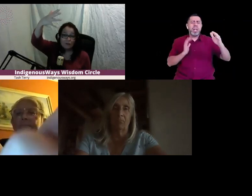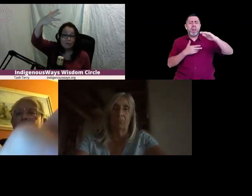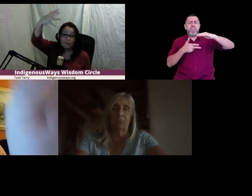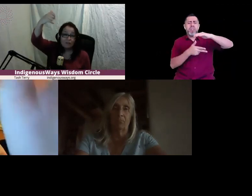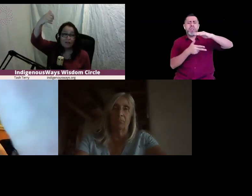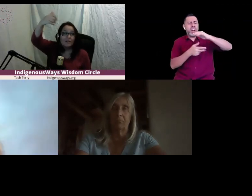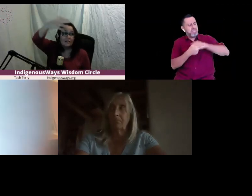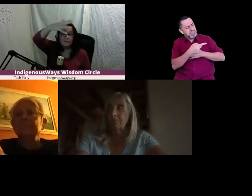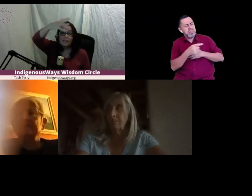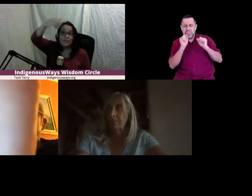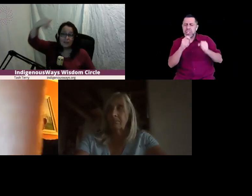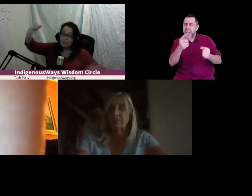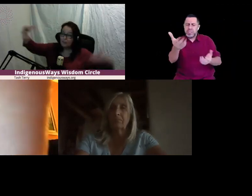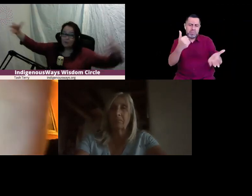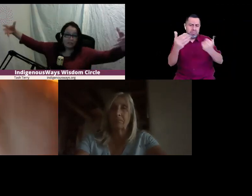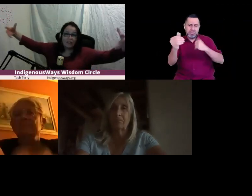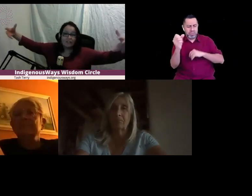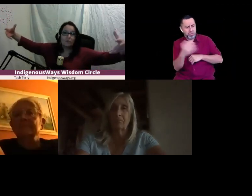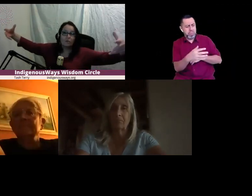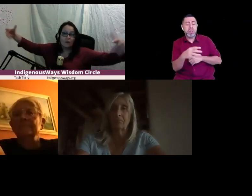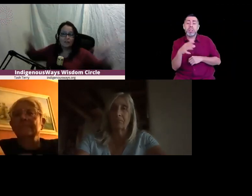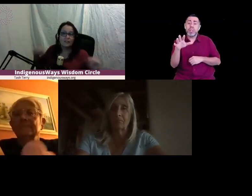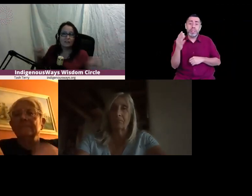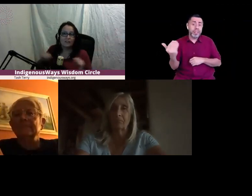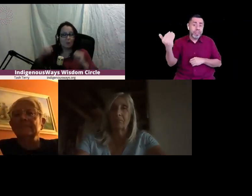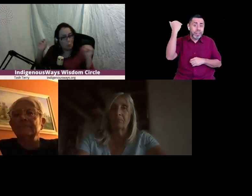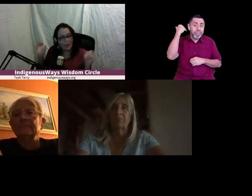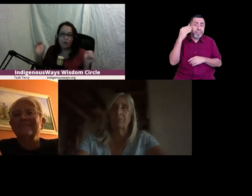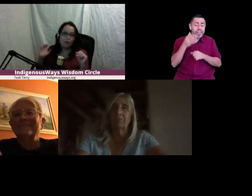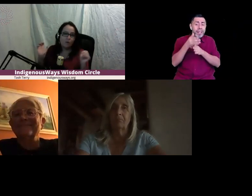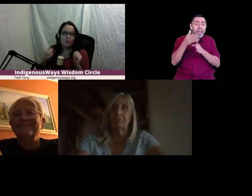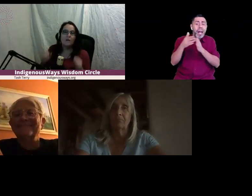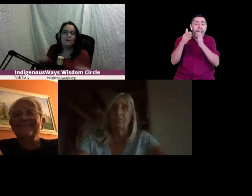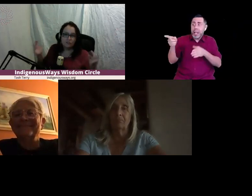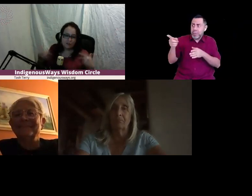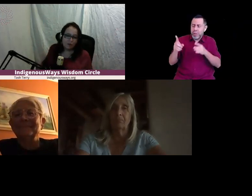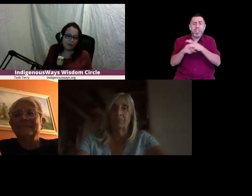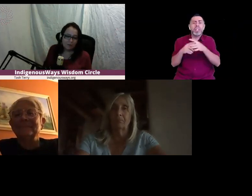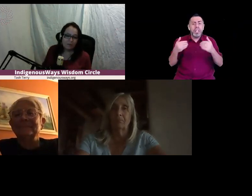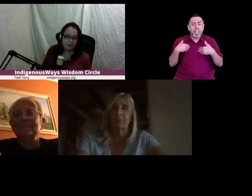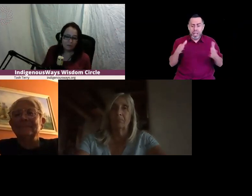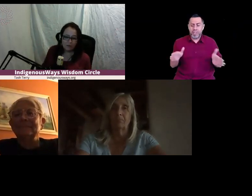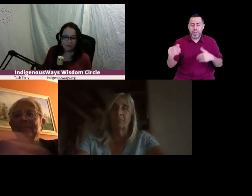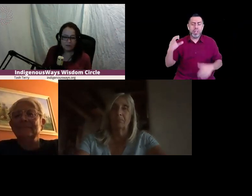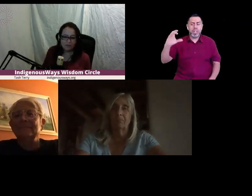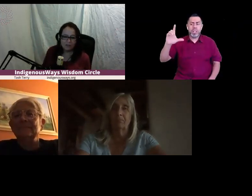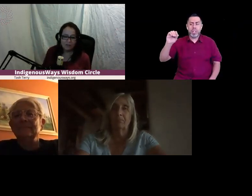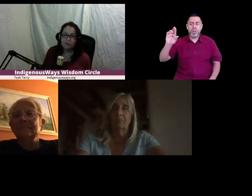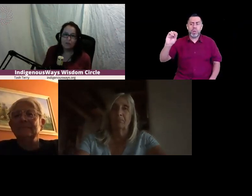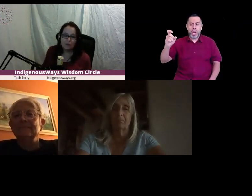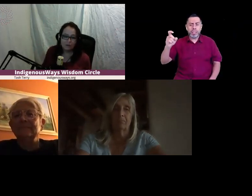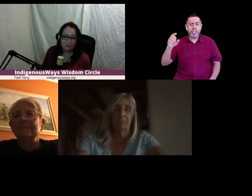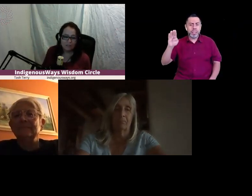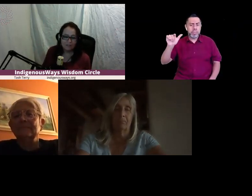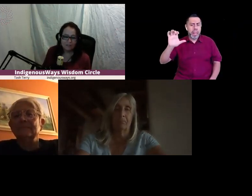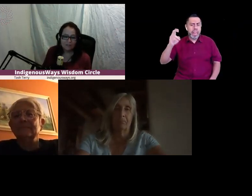show up with the other day, a neighbor showed up with a case of Clorox, and I was like, wow, cool. So people know that we're up to this stuff, so you